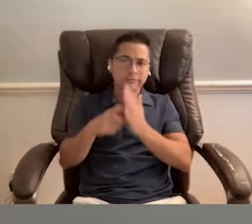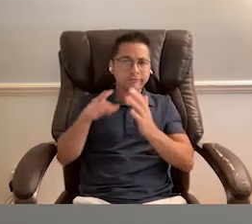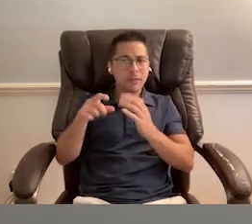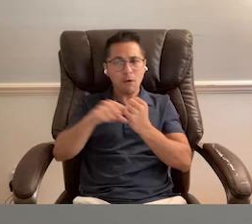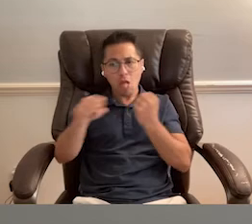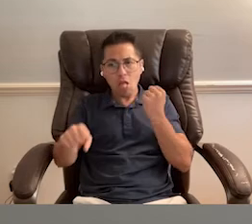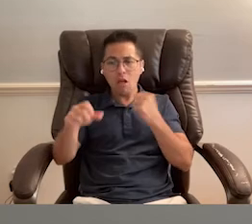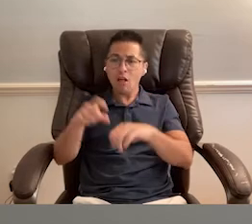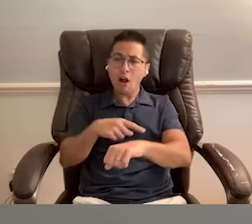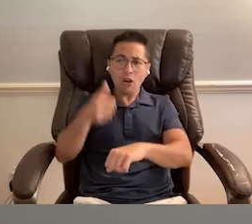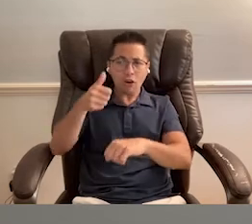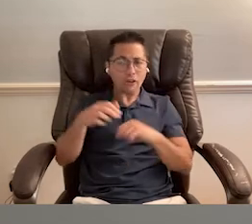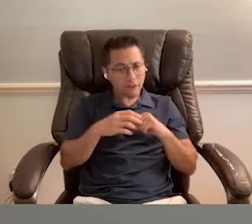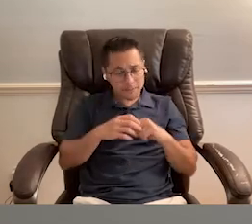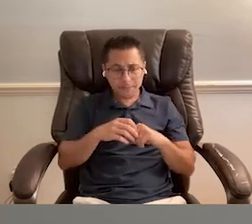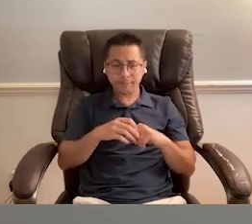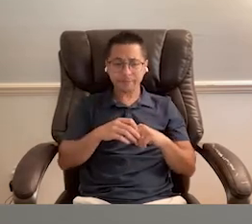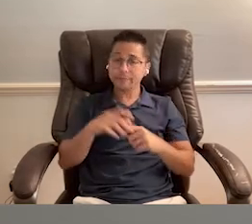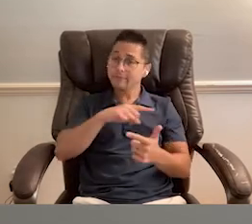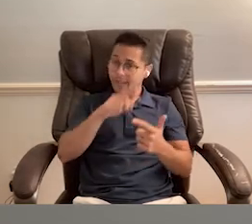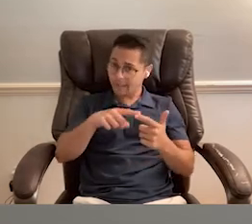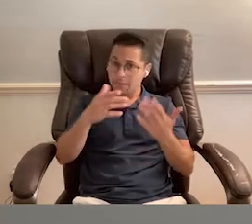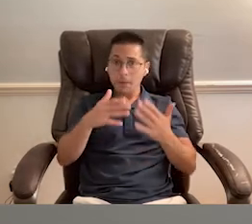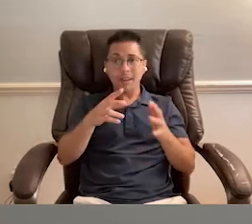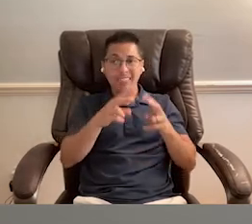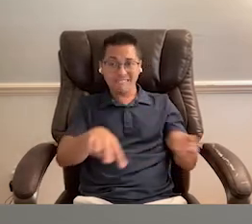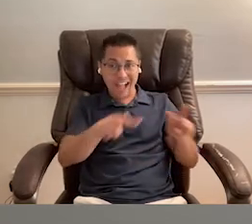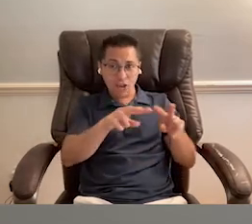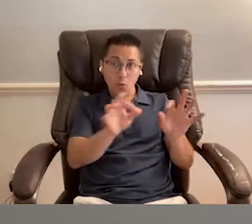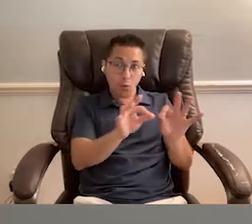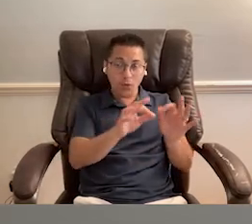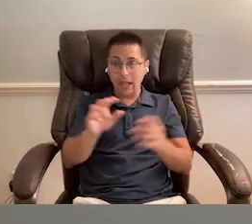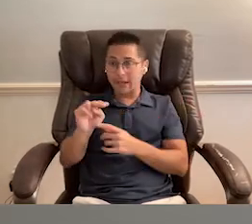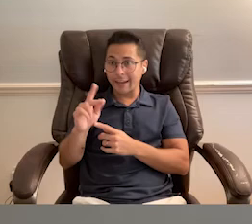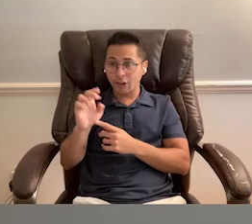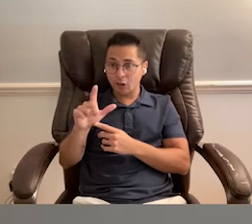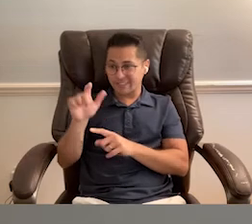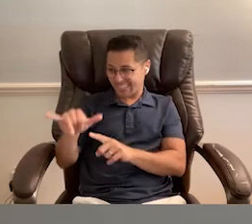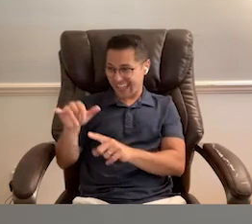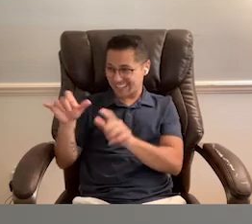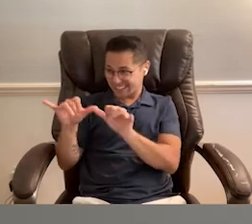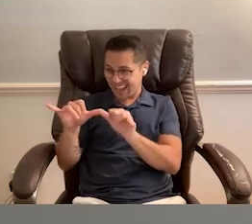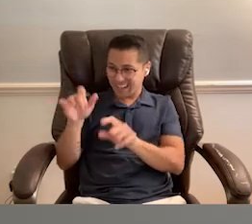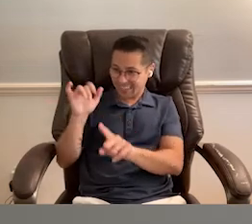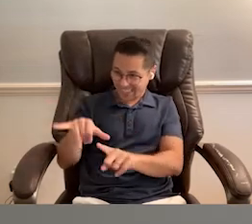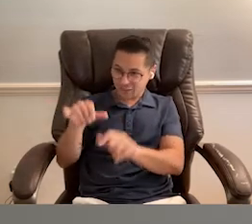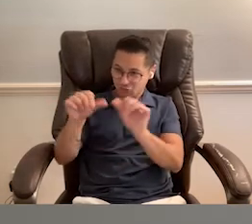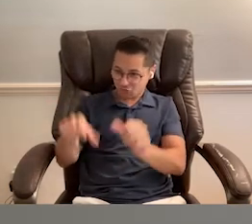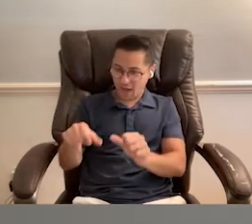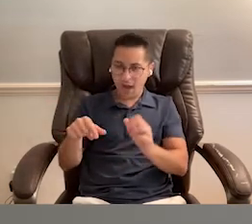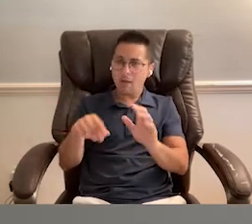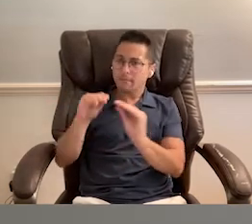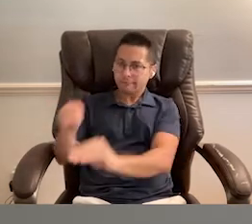the shape and the size of the coin, you know? And then maybe the value. Like a nickel is this size and this shape. They